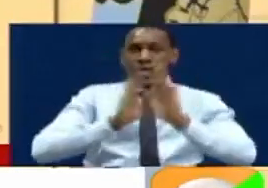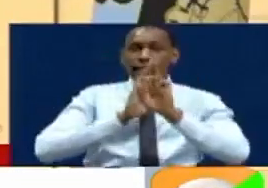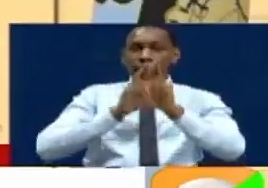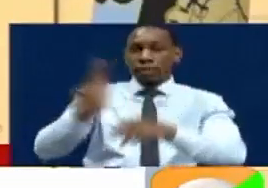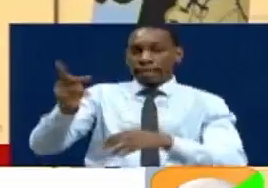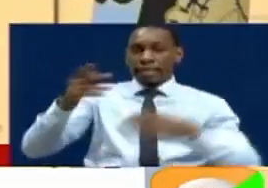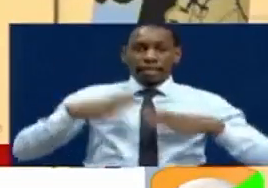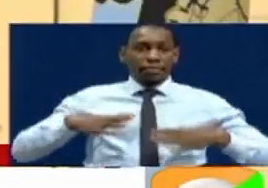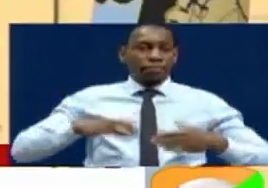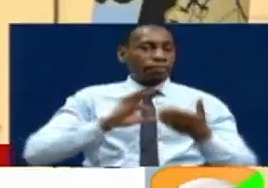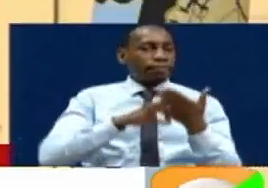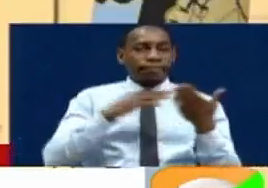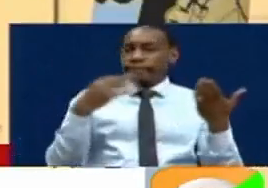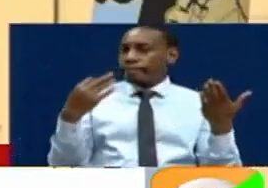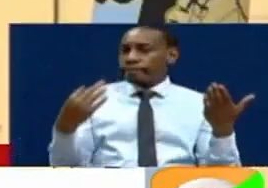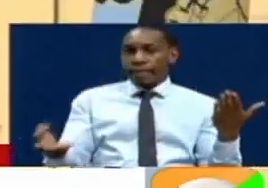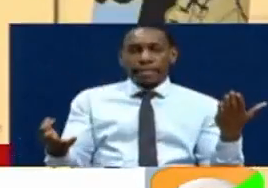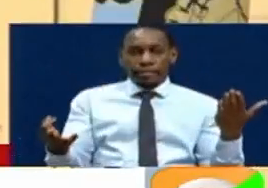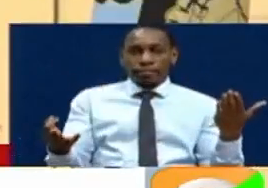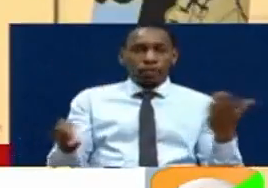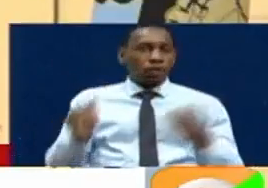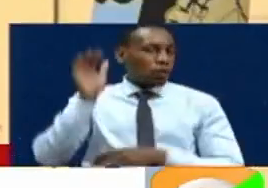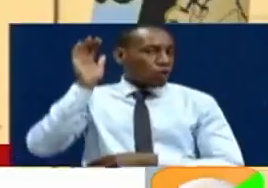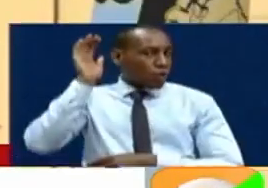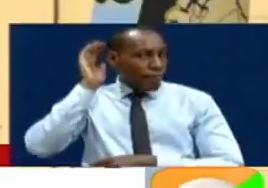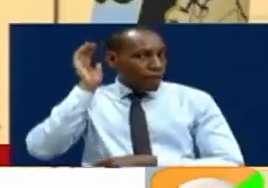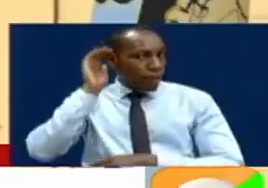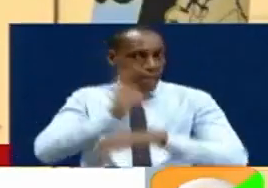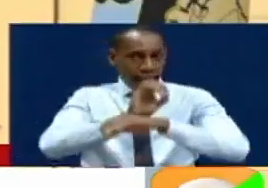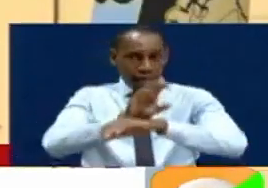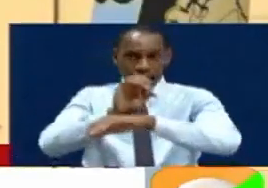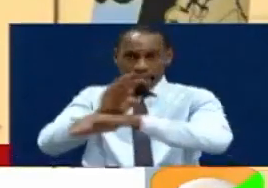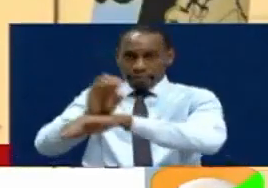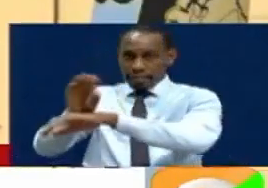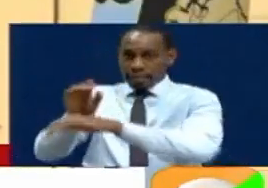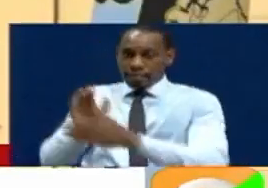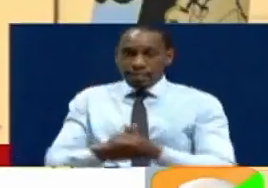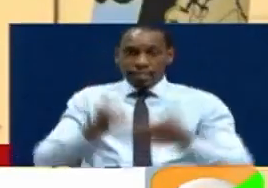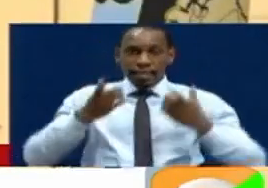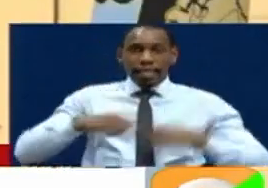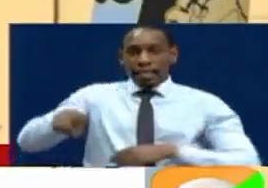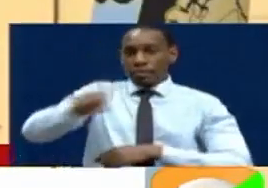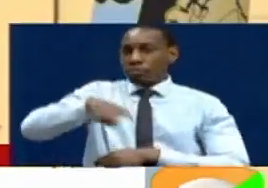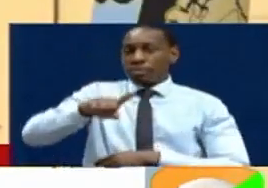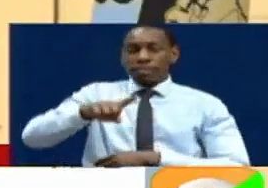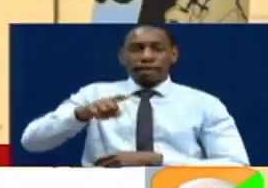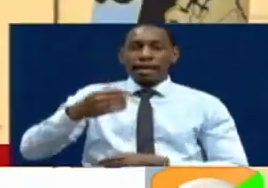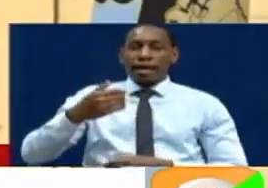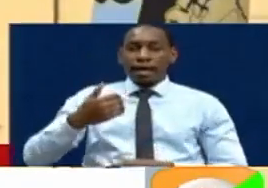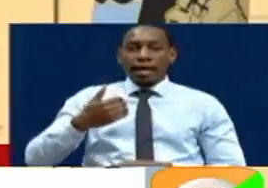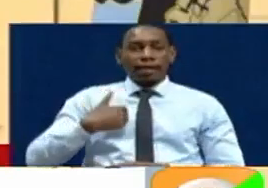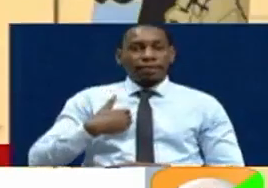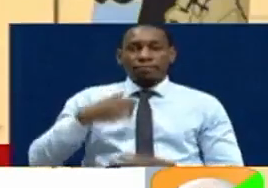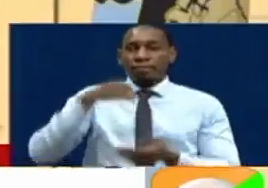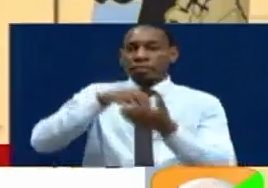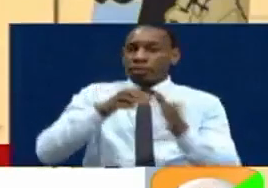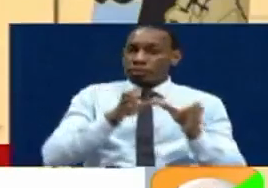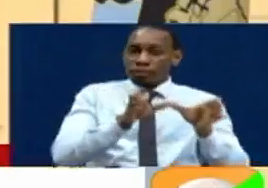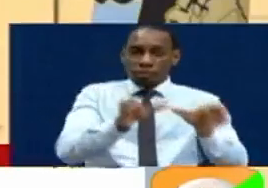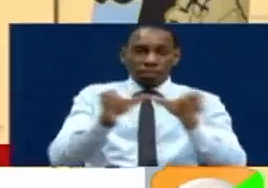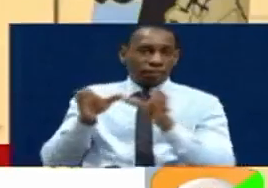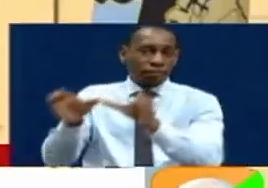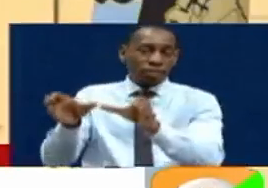Kenyans failing to heed to advice. Let us not find ourselves being